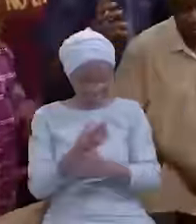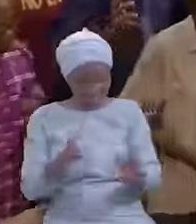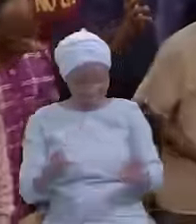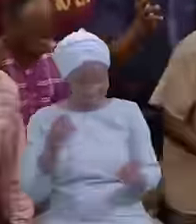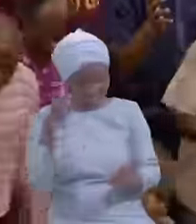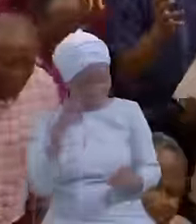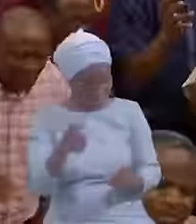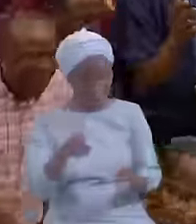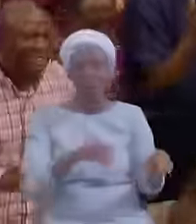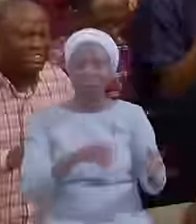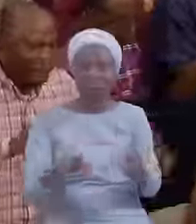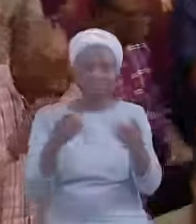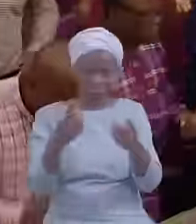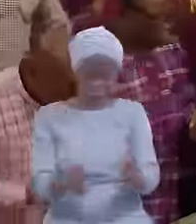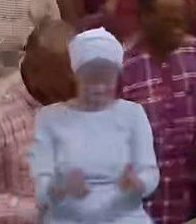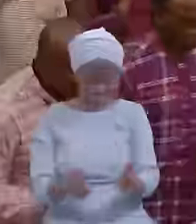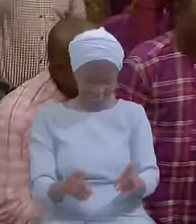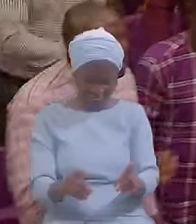Deliverance, done.